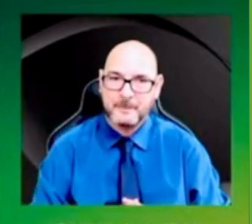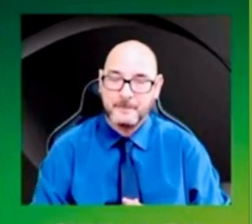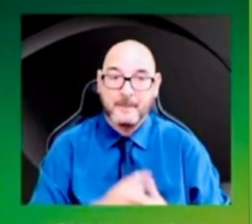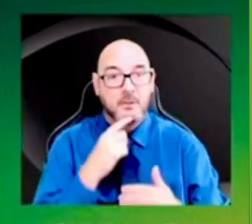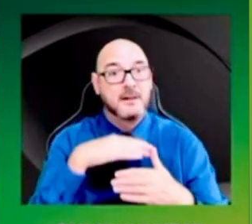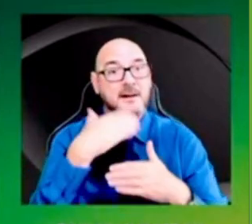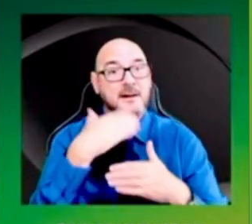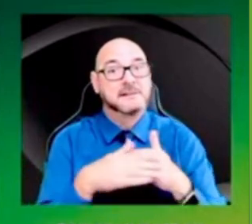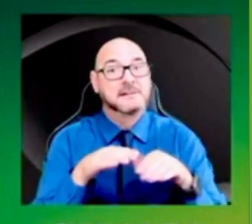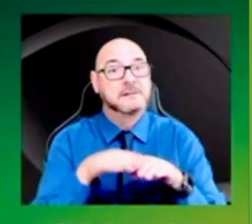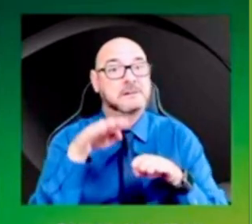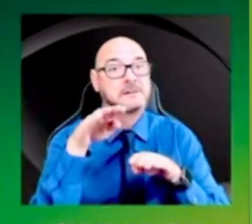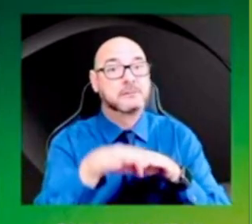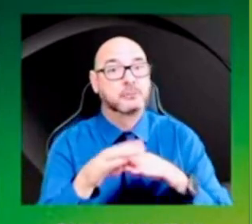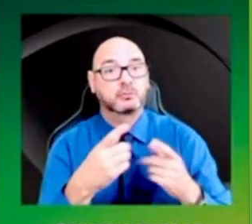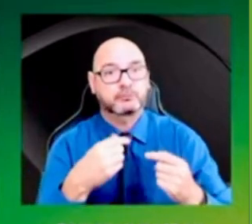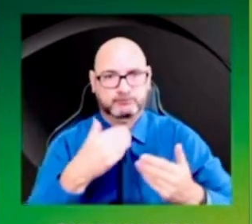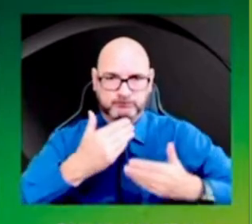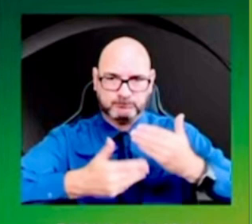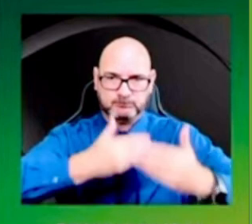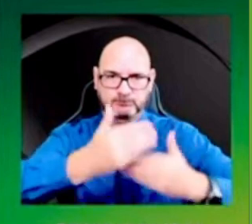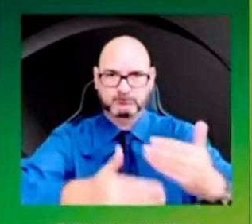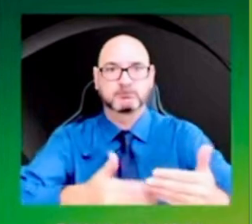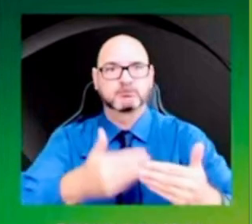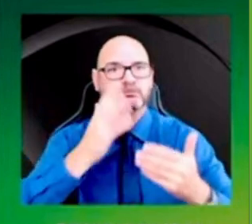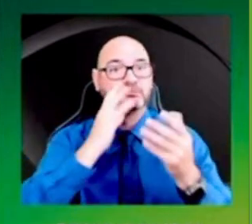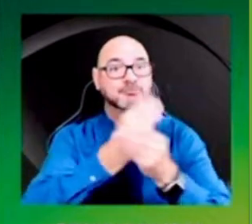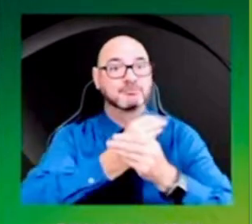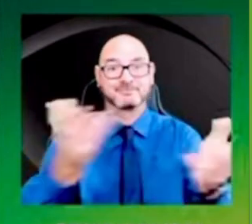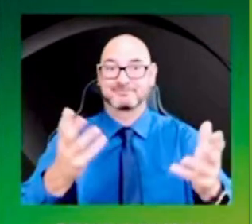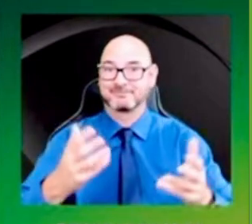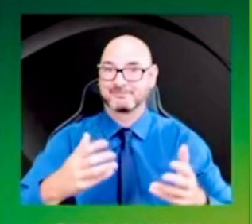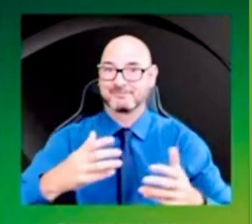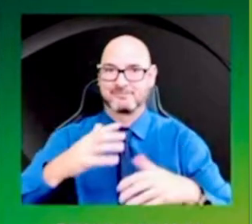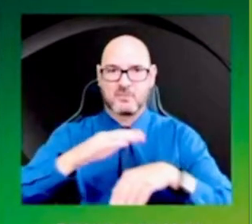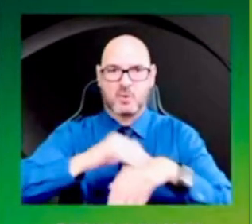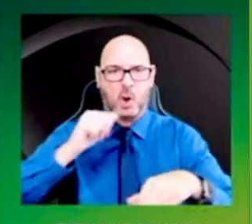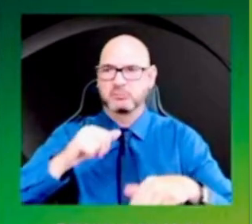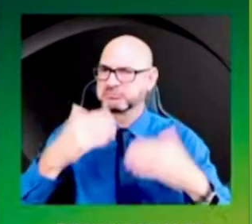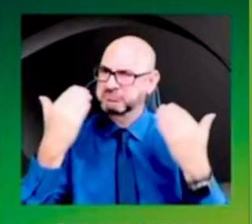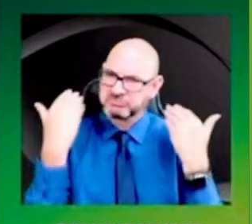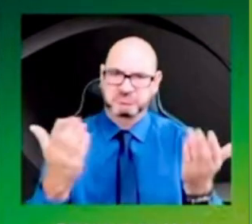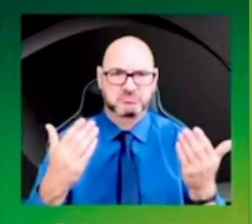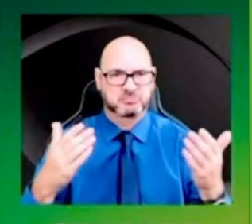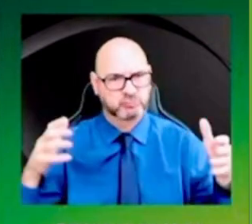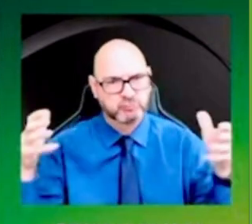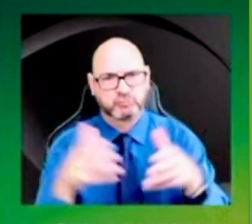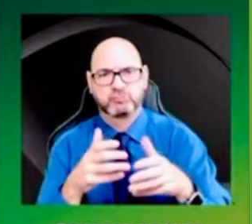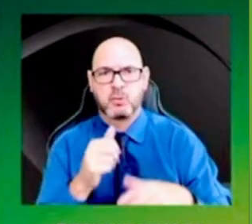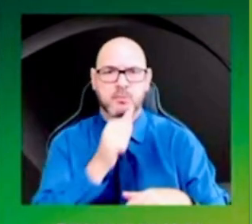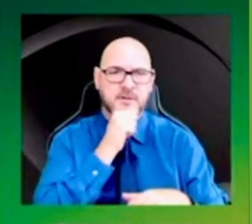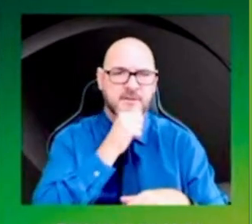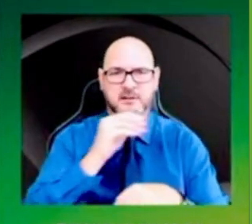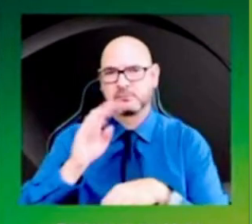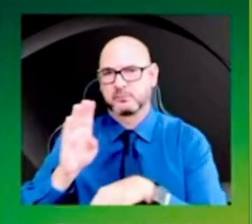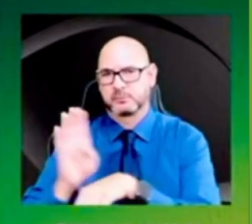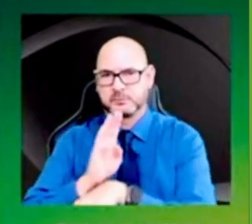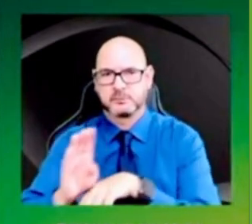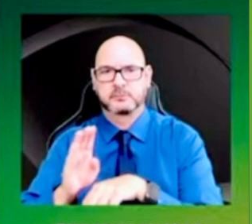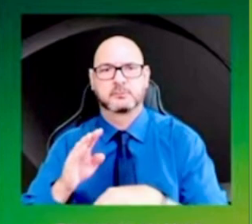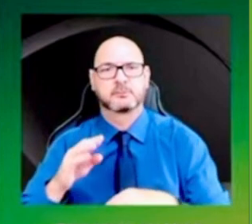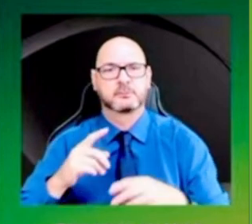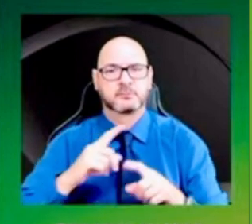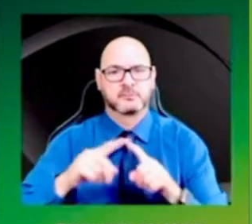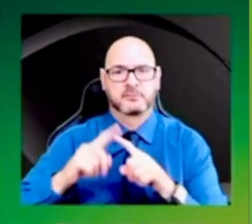I'm issuing a call to action to the private sector and the philanthropic community to support